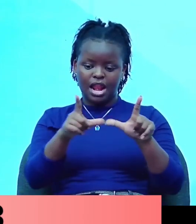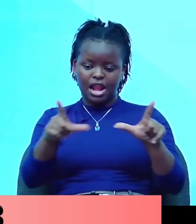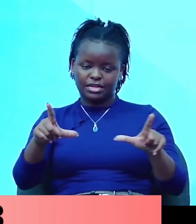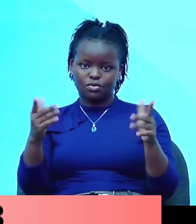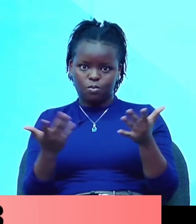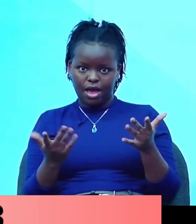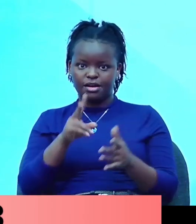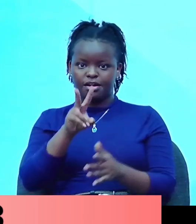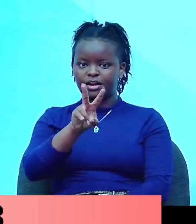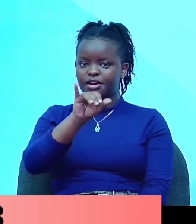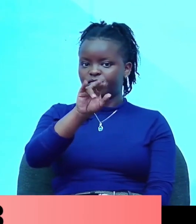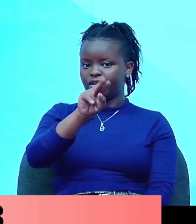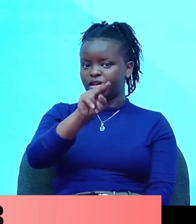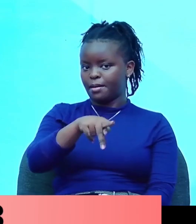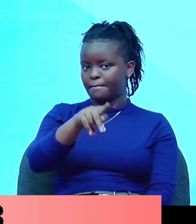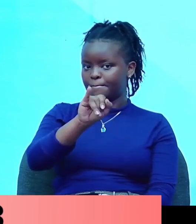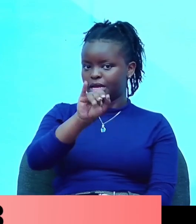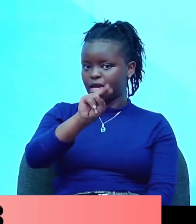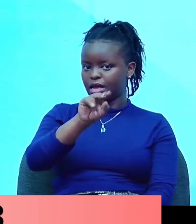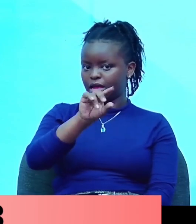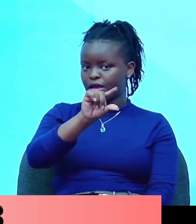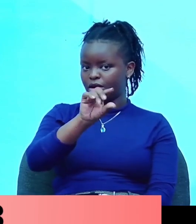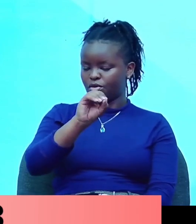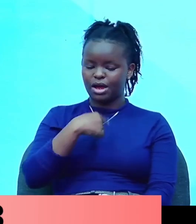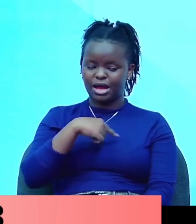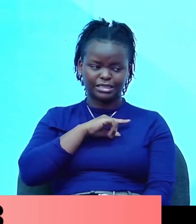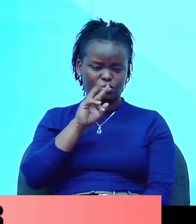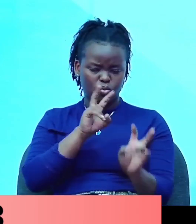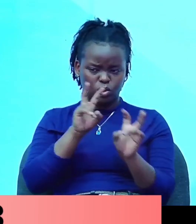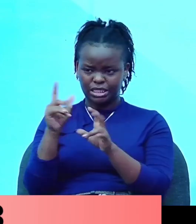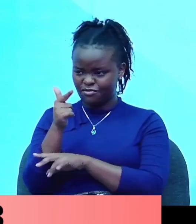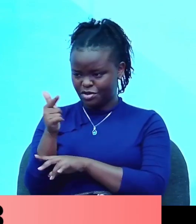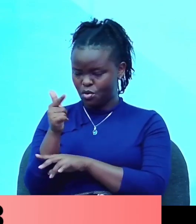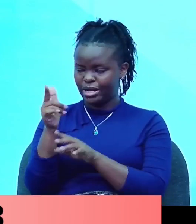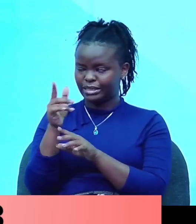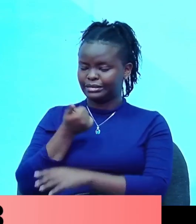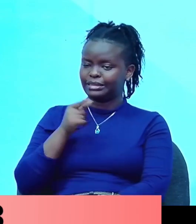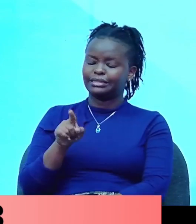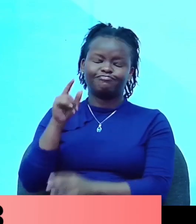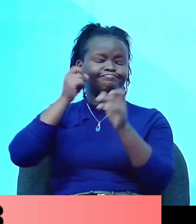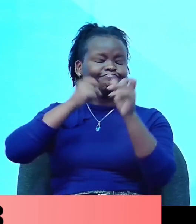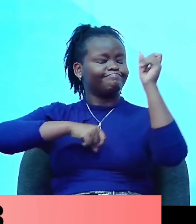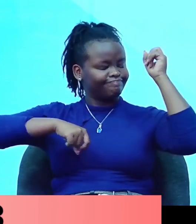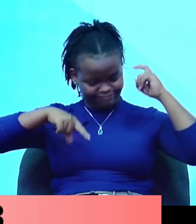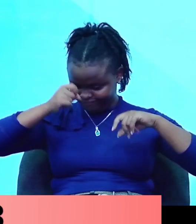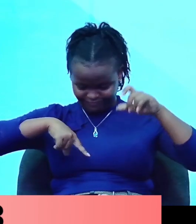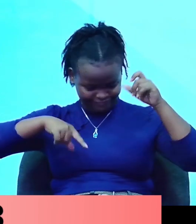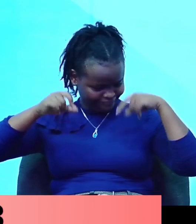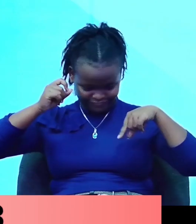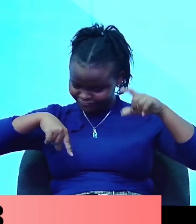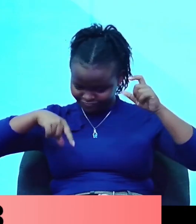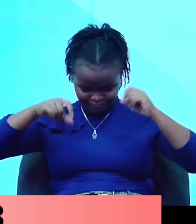The joy when she got, I think we were watching that video and she was crying. You cannot explain such a Let me tell